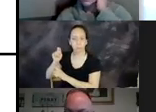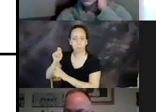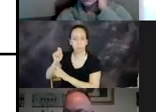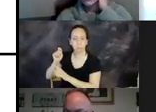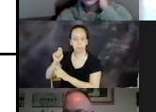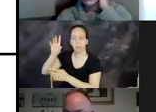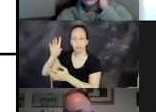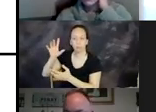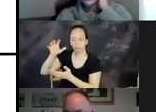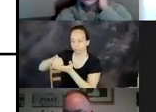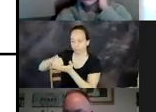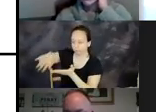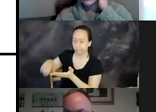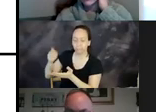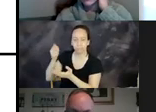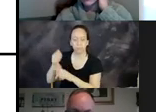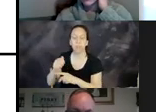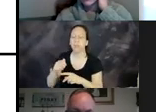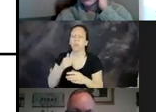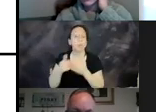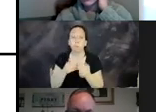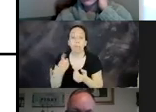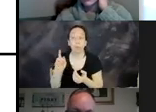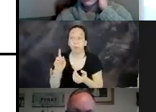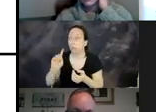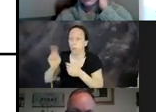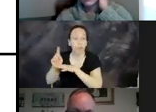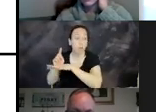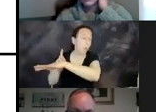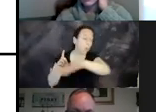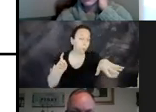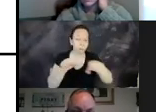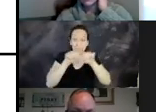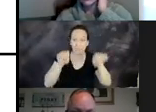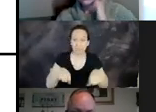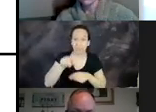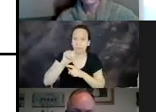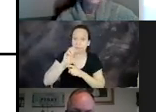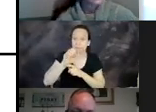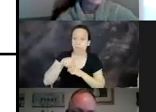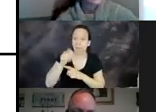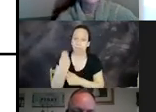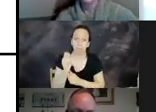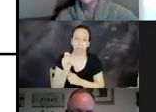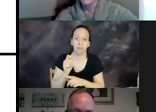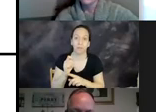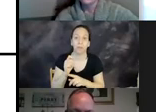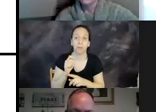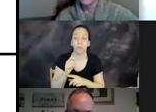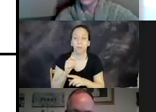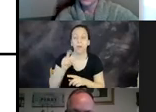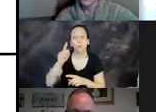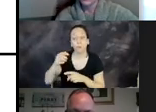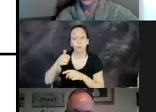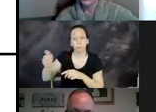tap. And that tap will register the beginning of your trip. On a commuter rail trip,